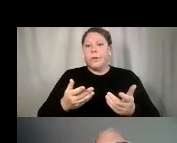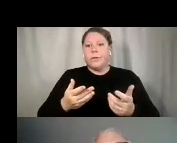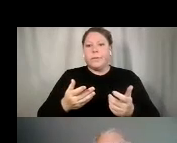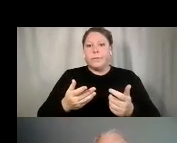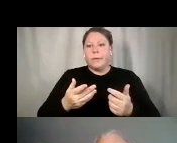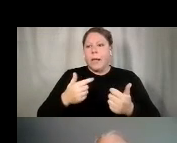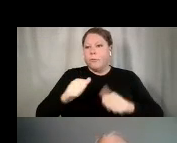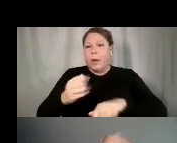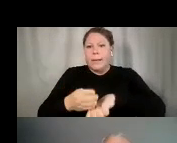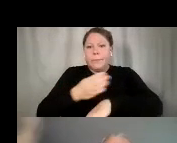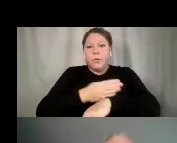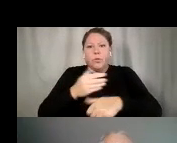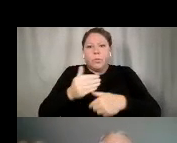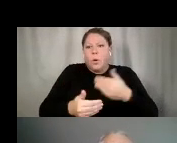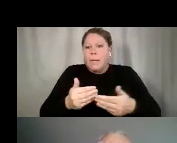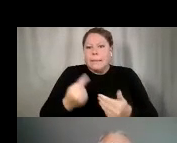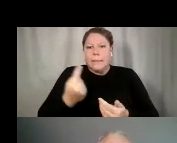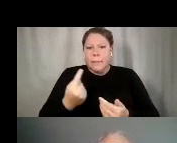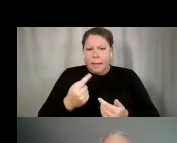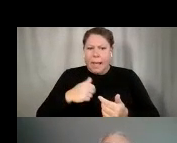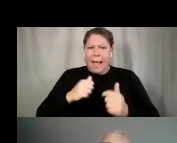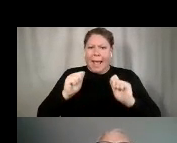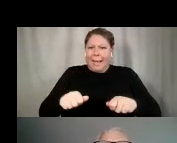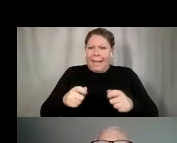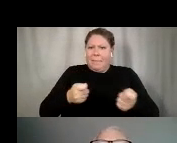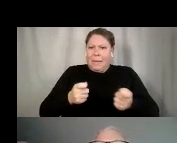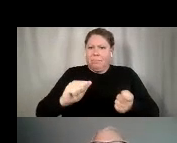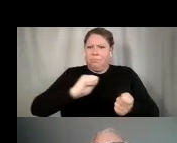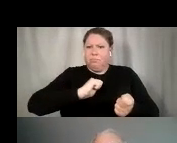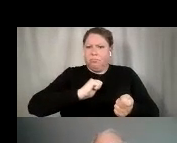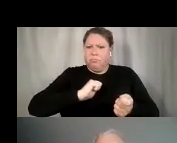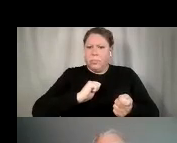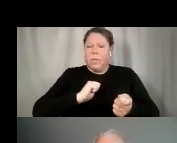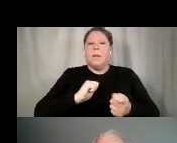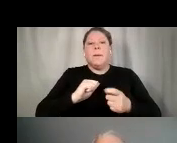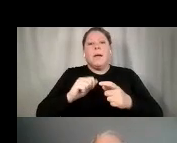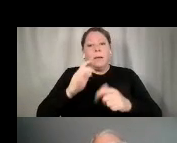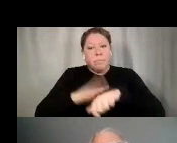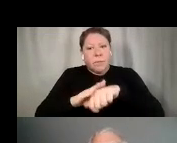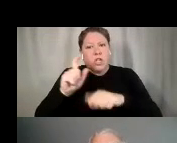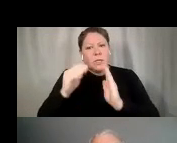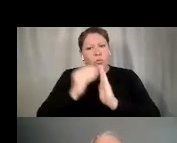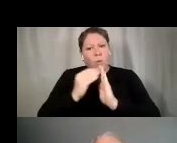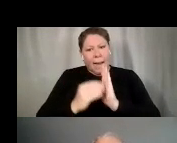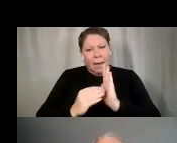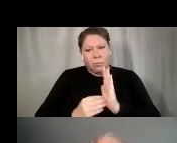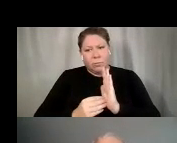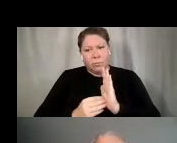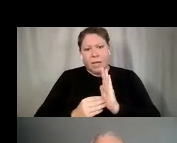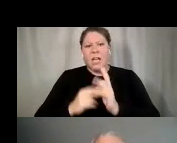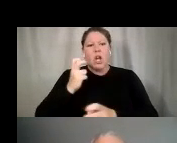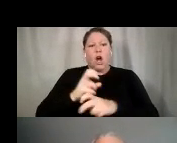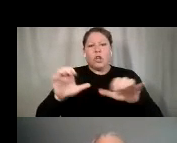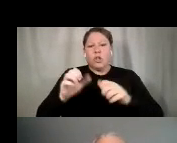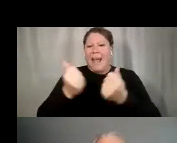to improve a process. You can manage this process, but you need to write it down as you go. It's hard to do this all at once, so you need